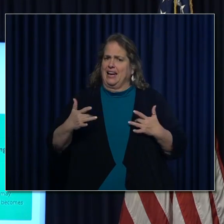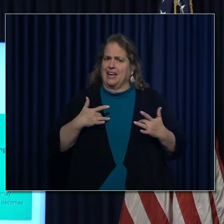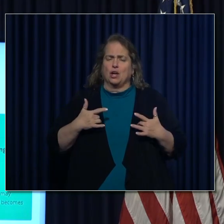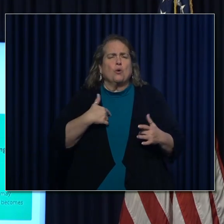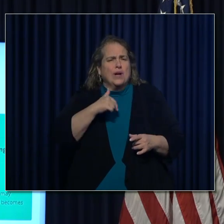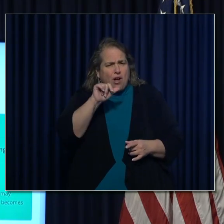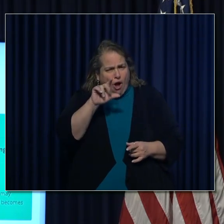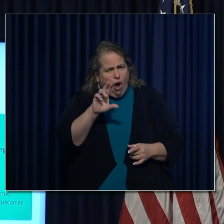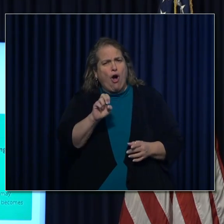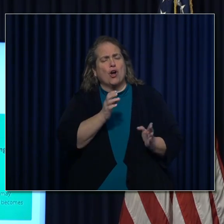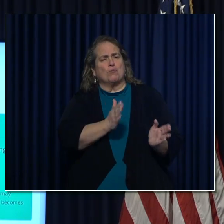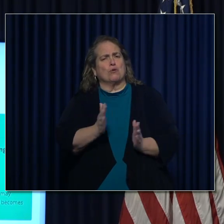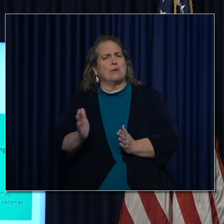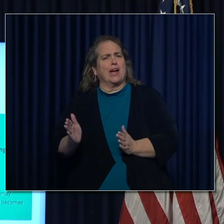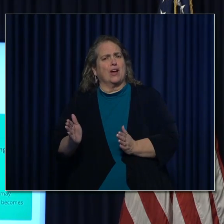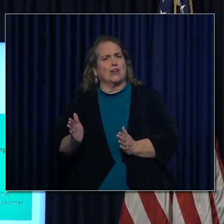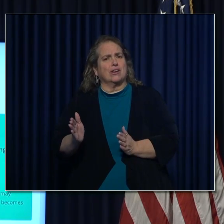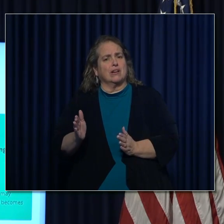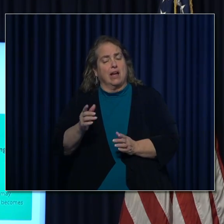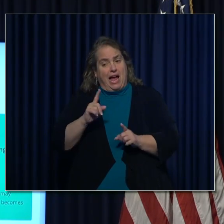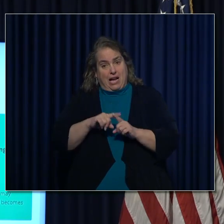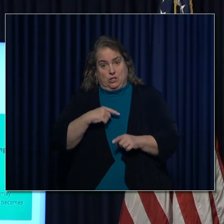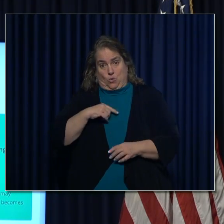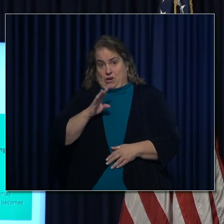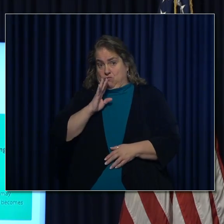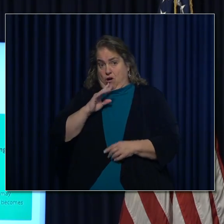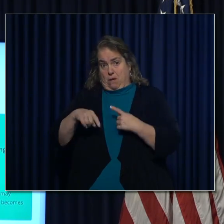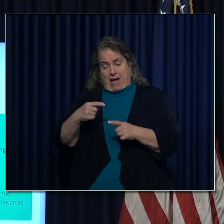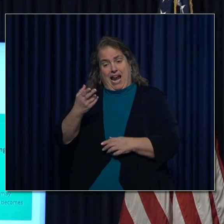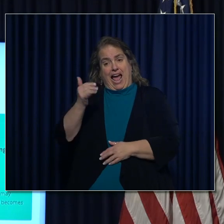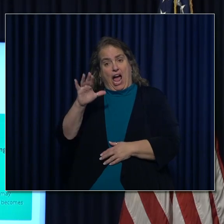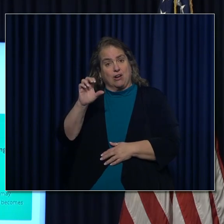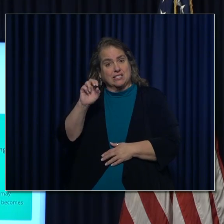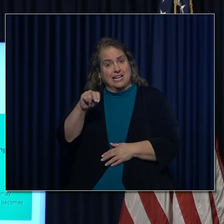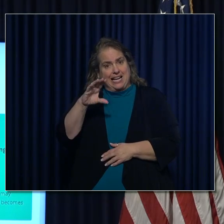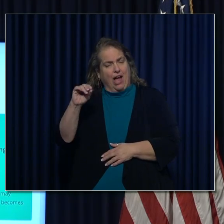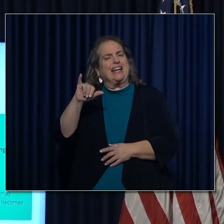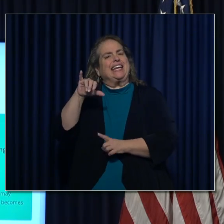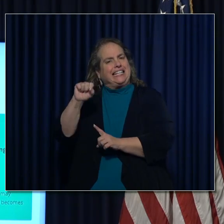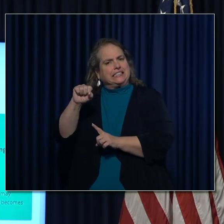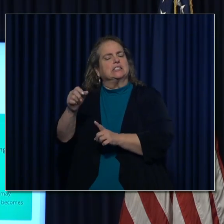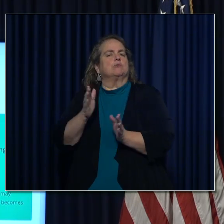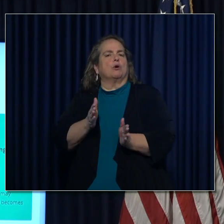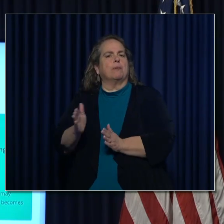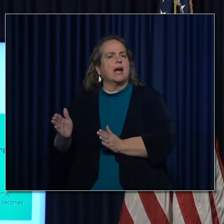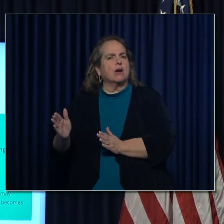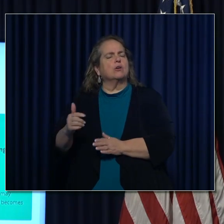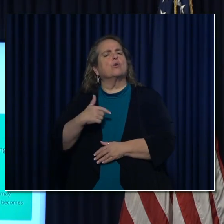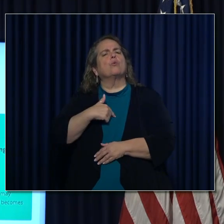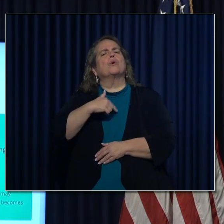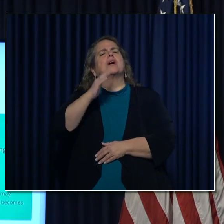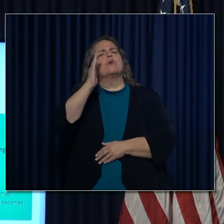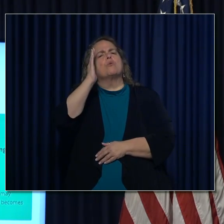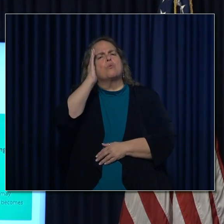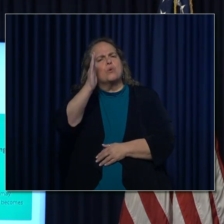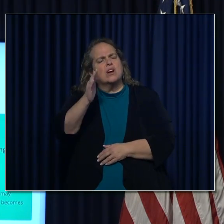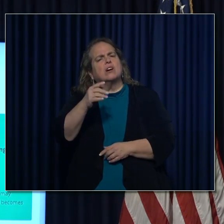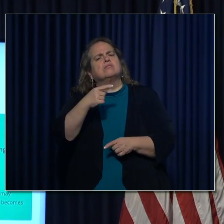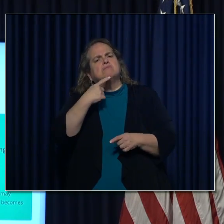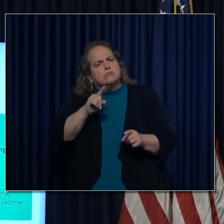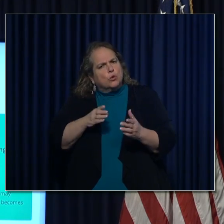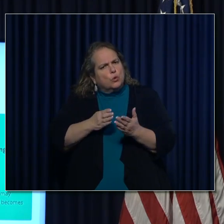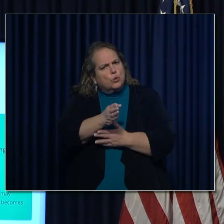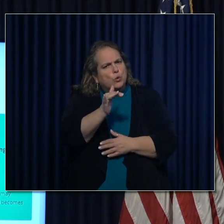about it, Harrison County is prepared for this. We are going to get through this, and we're going to get